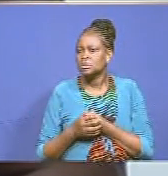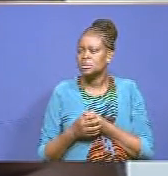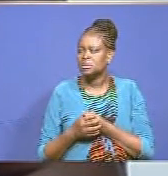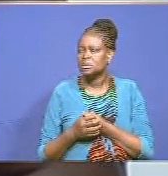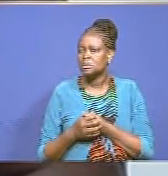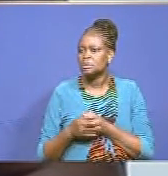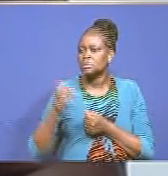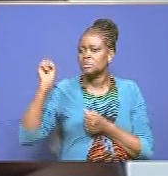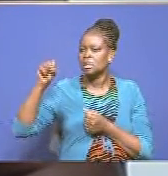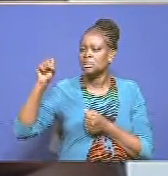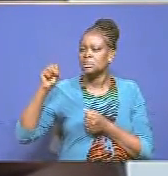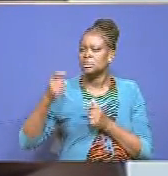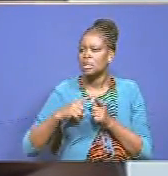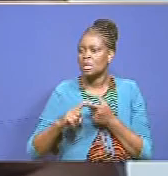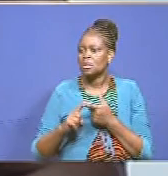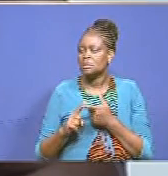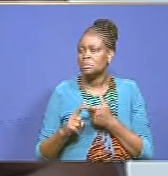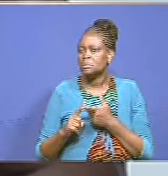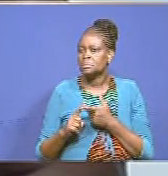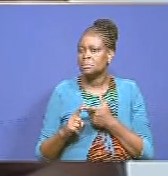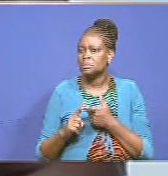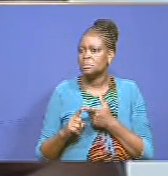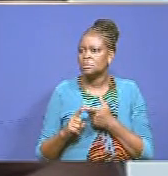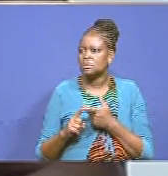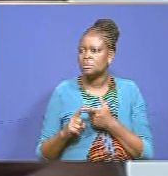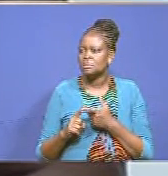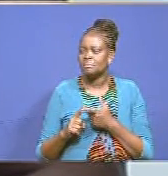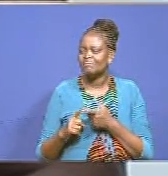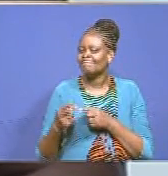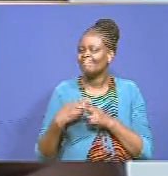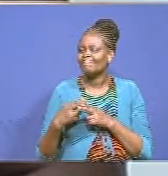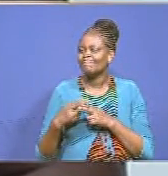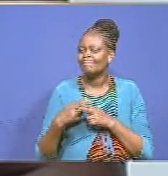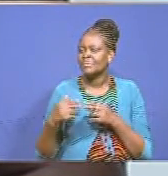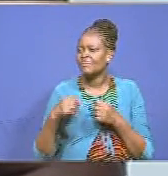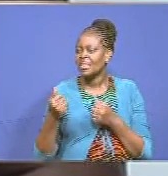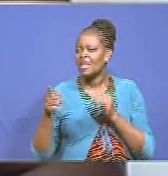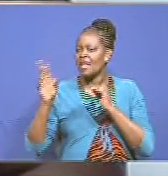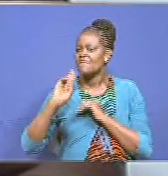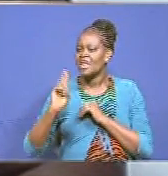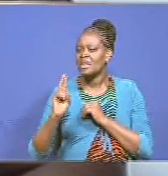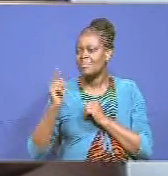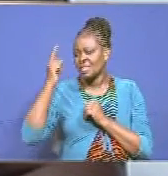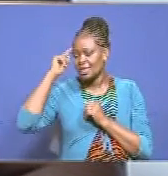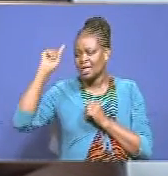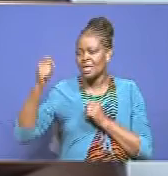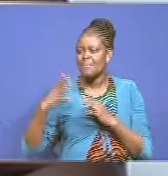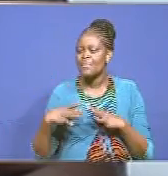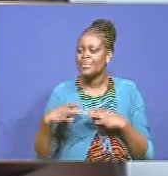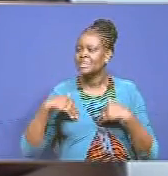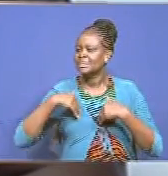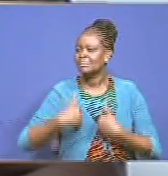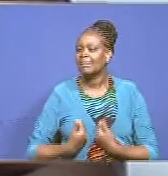the yes. And it's too soon to have another referendum. I think Kenyans now are getting